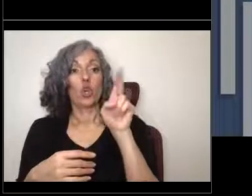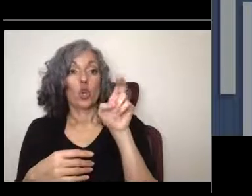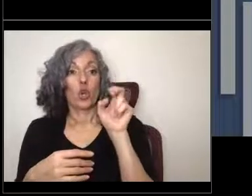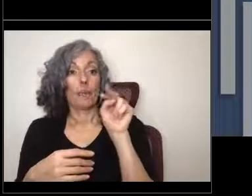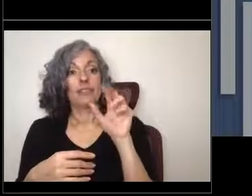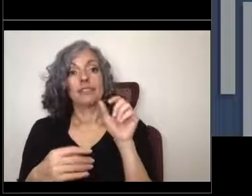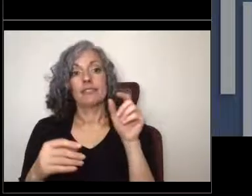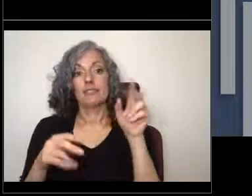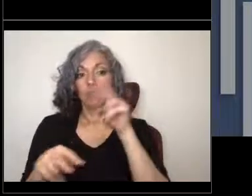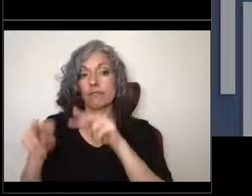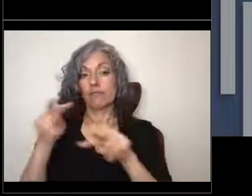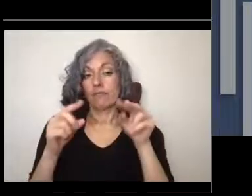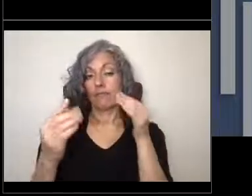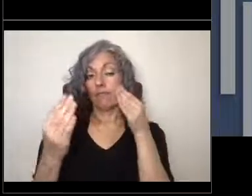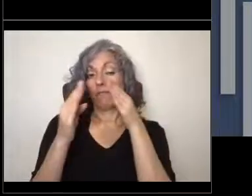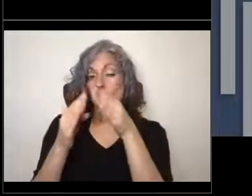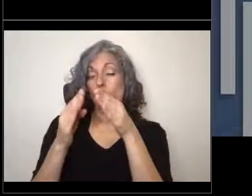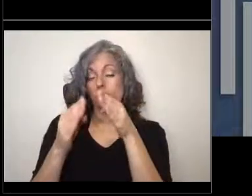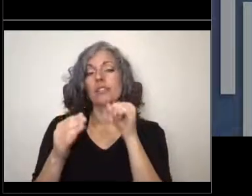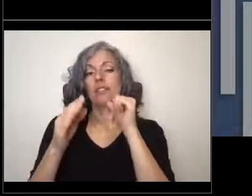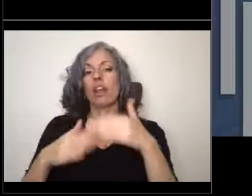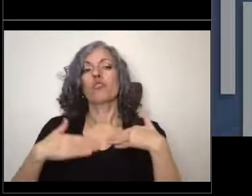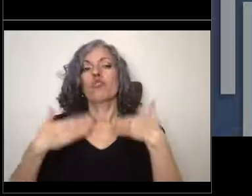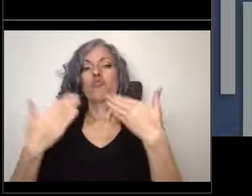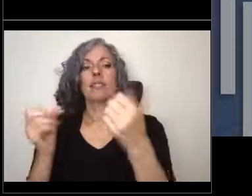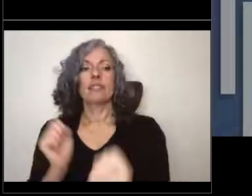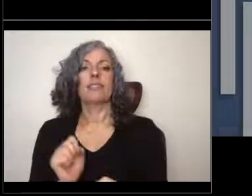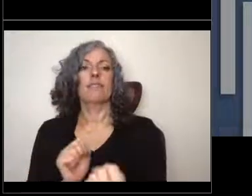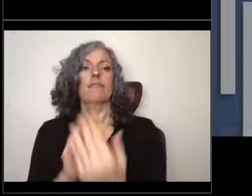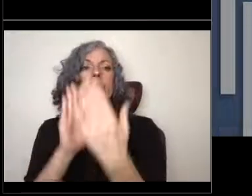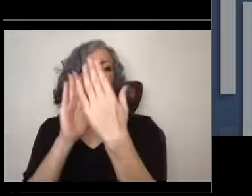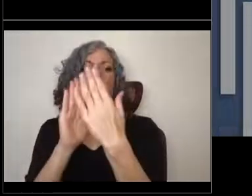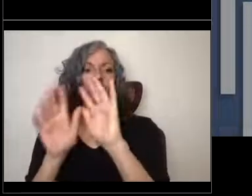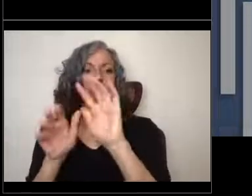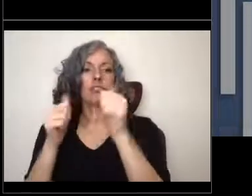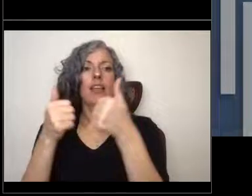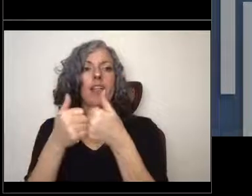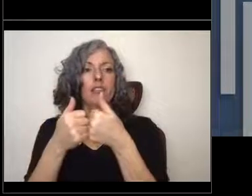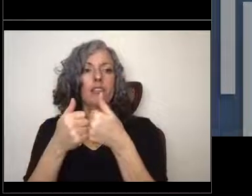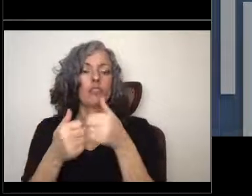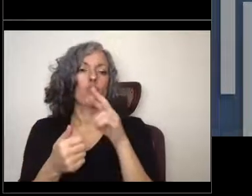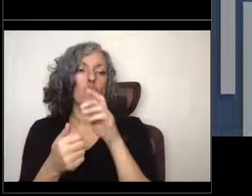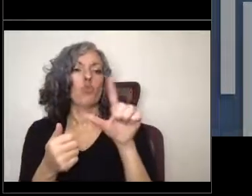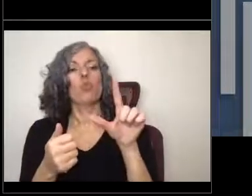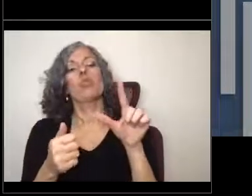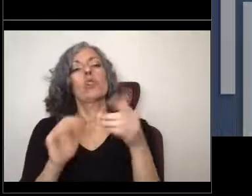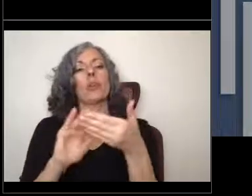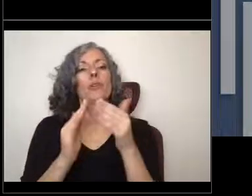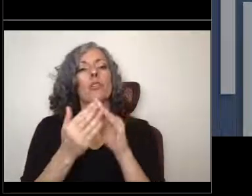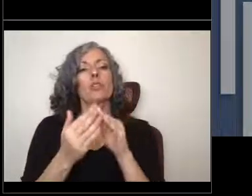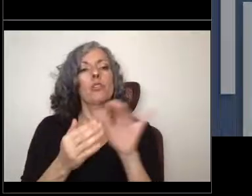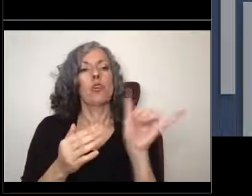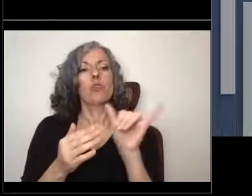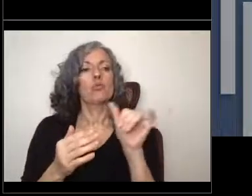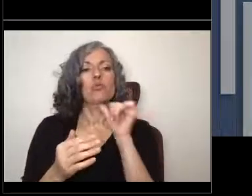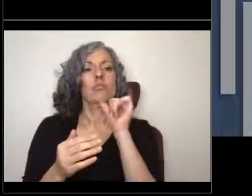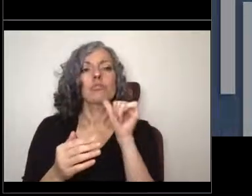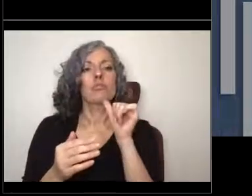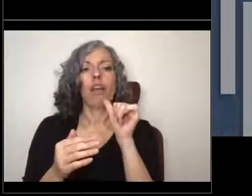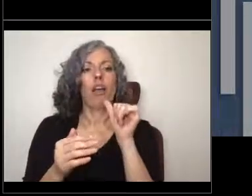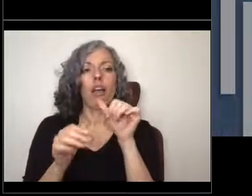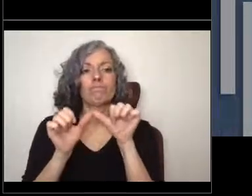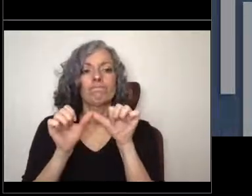adequately address the distinct challenges and needs of rural communities. We are also concerned that the strategy is not consistent with